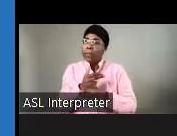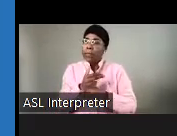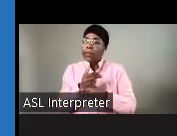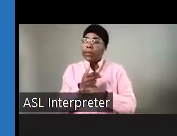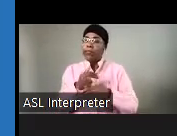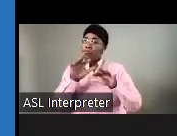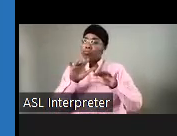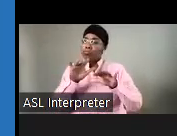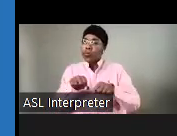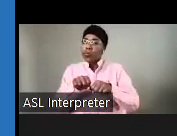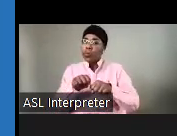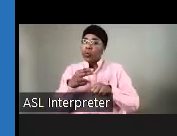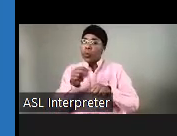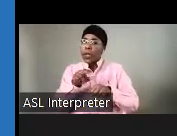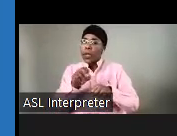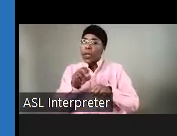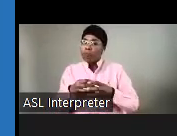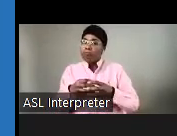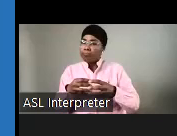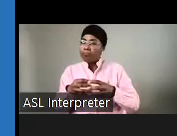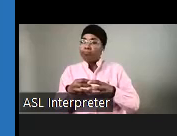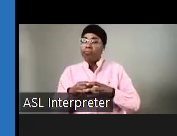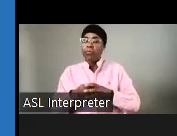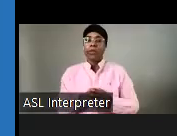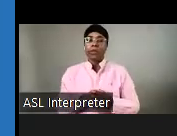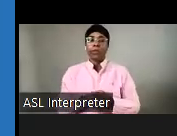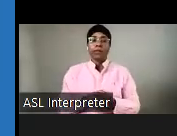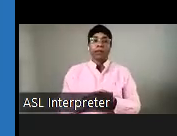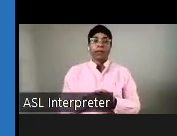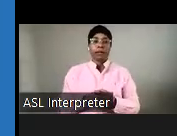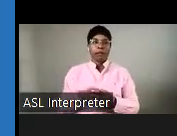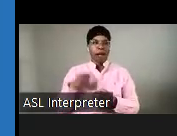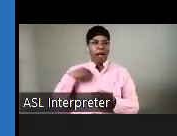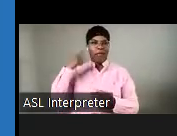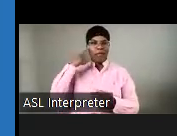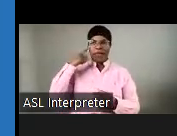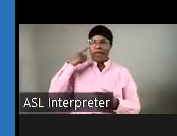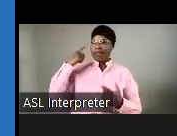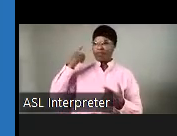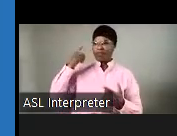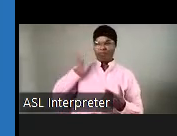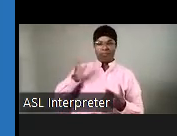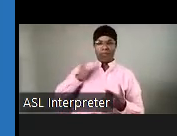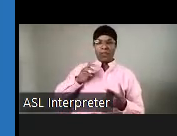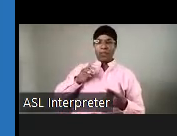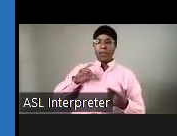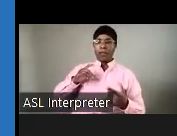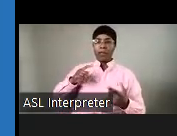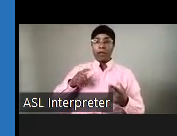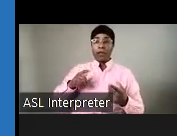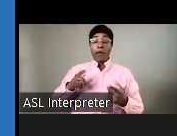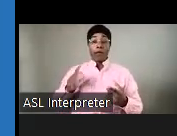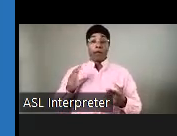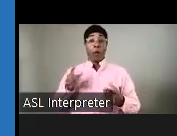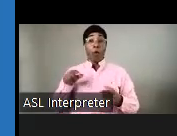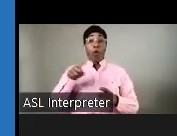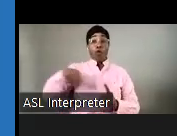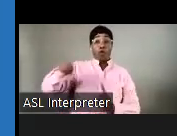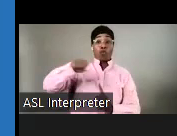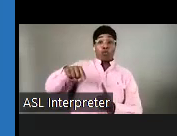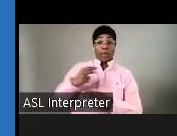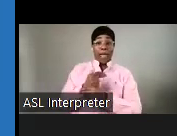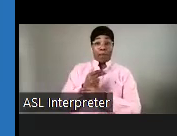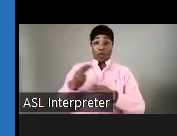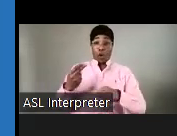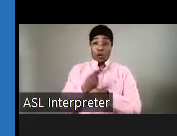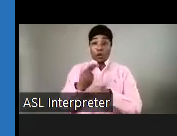wildlife technicians were going out and looking for snowshoe hare sign, and snowshoe hare are using these piles. They're actually using